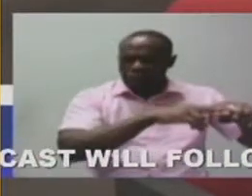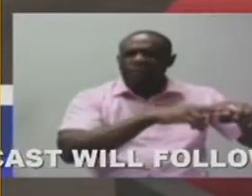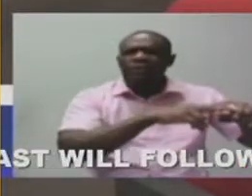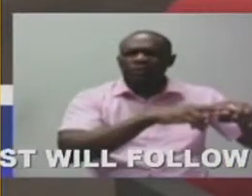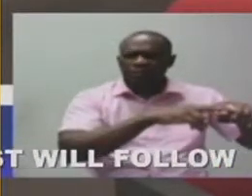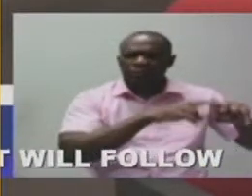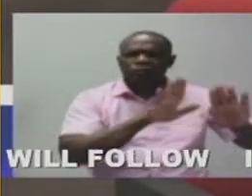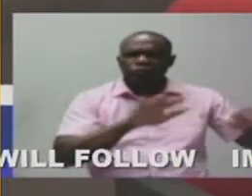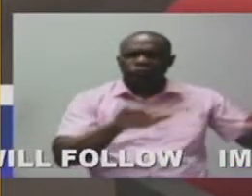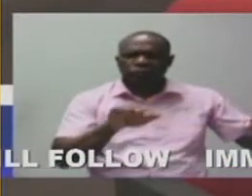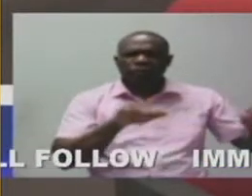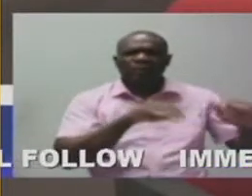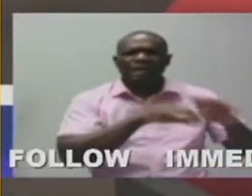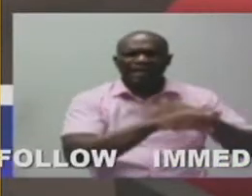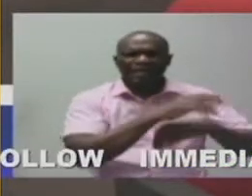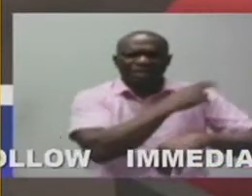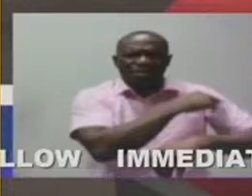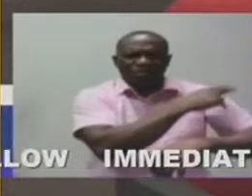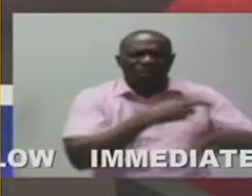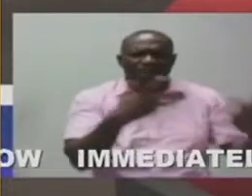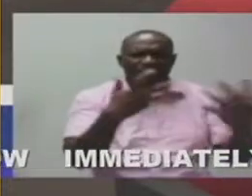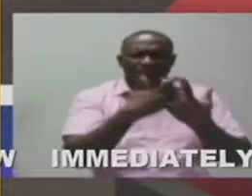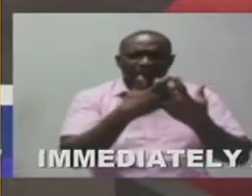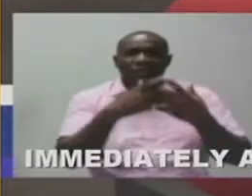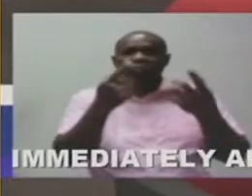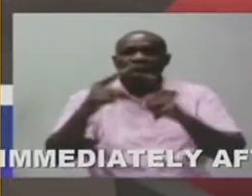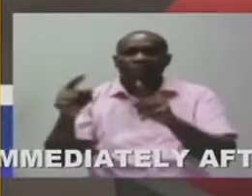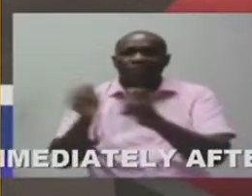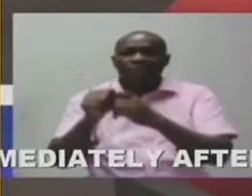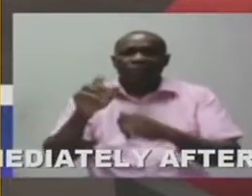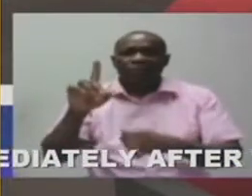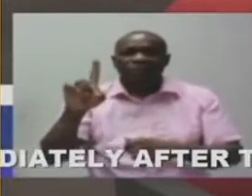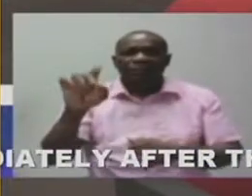hospitalizations is consistent with the Delta variant?